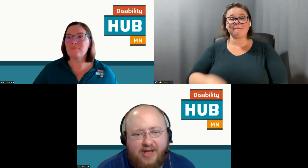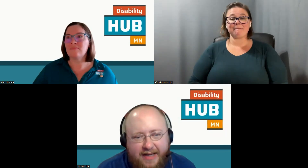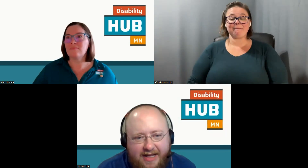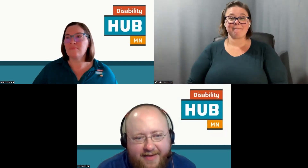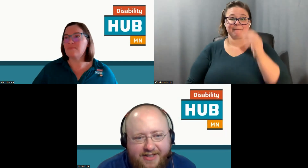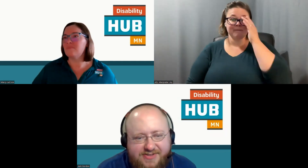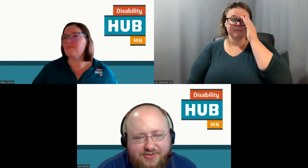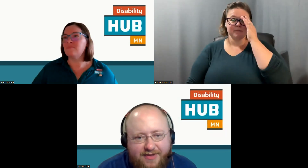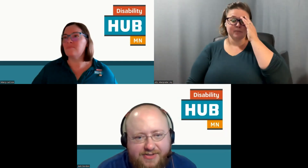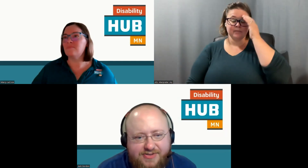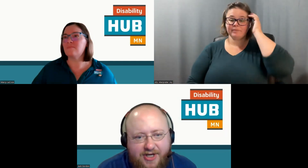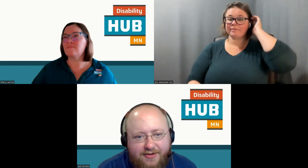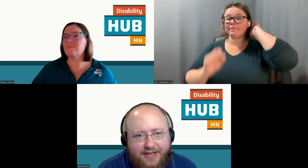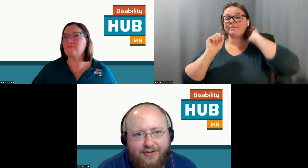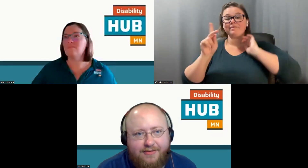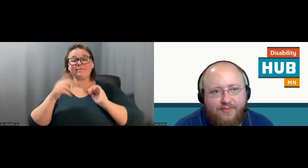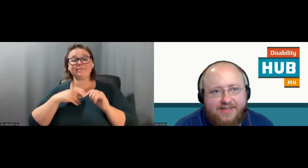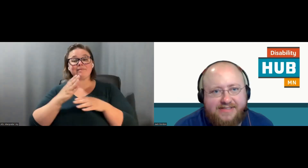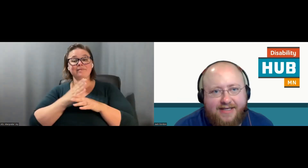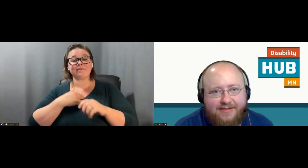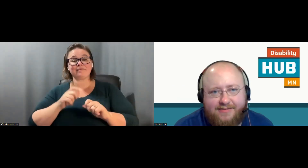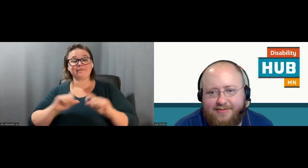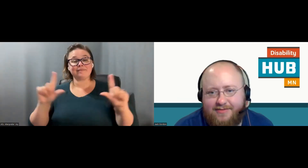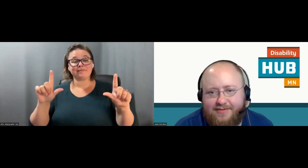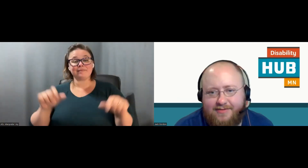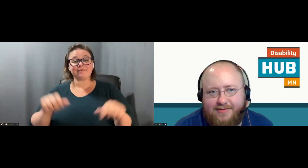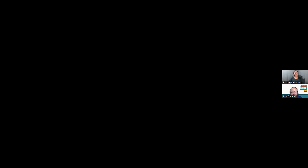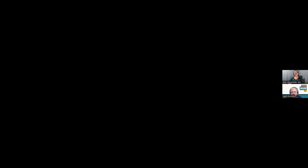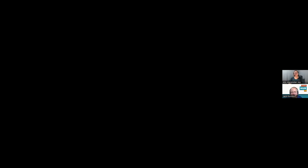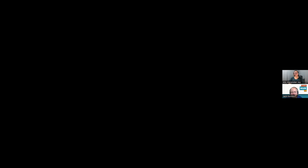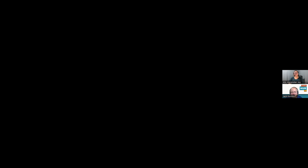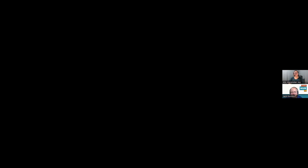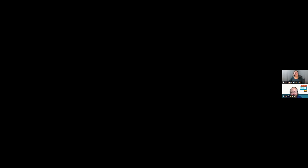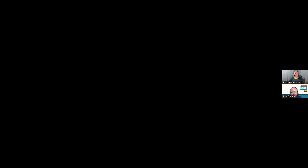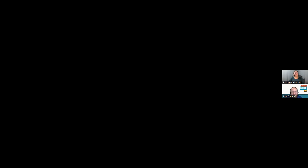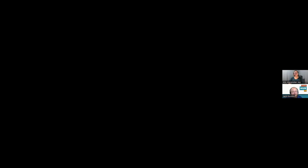All right, I'm going to get my screen shared here in a second.